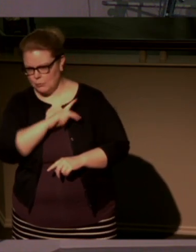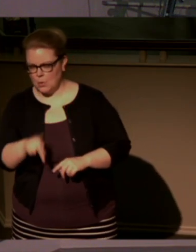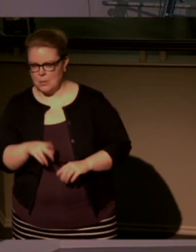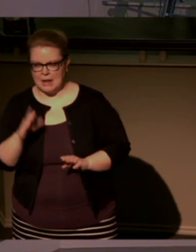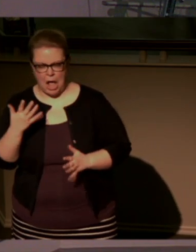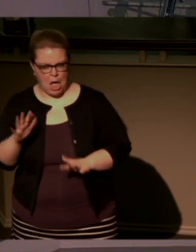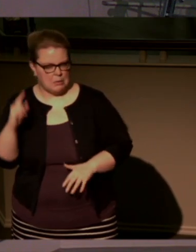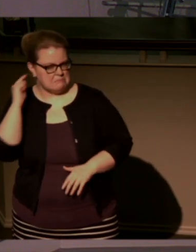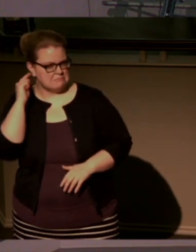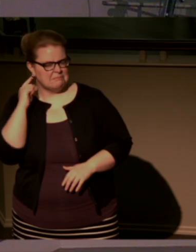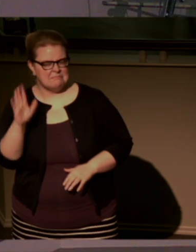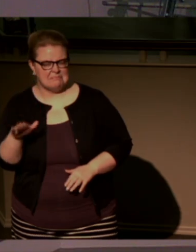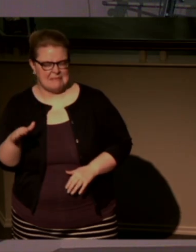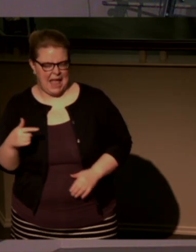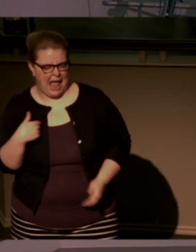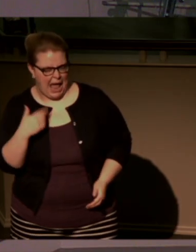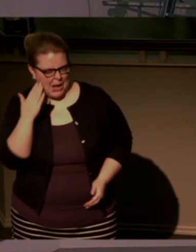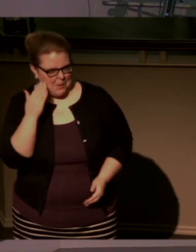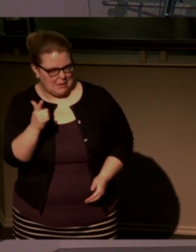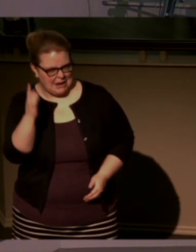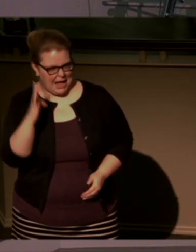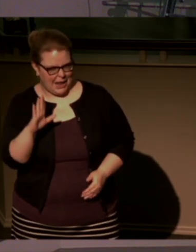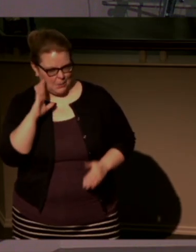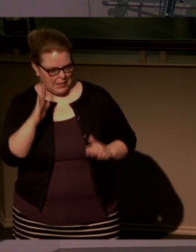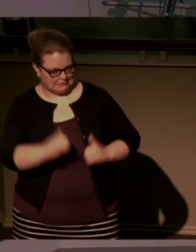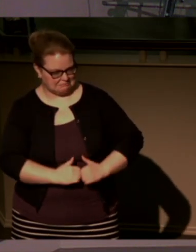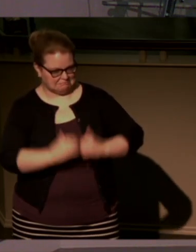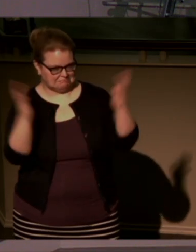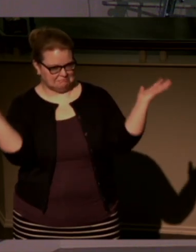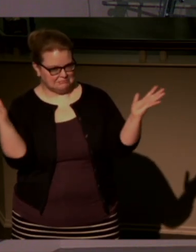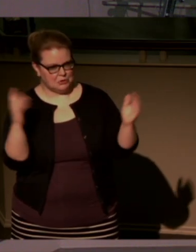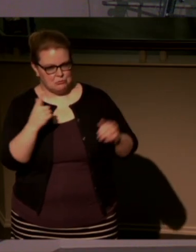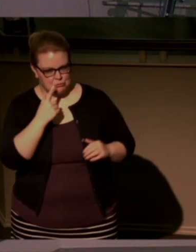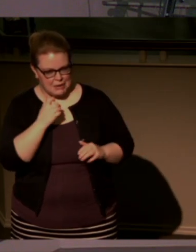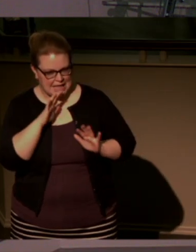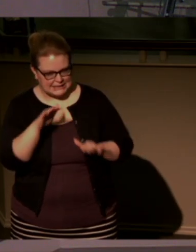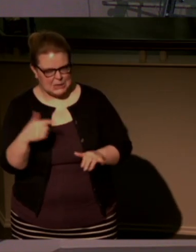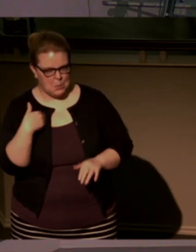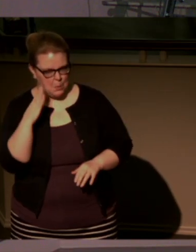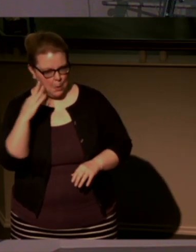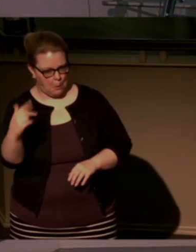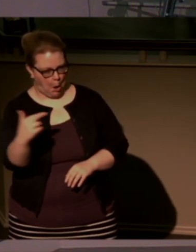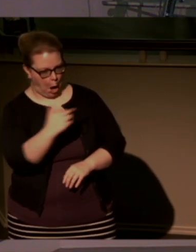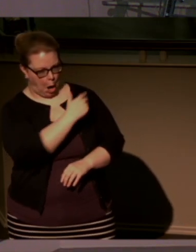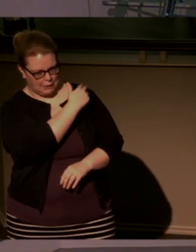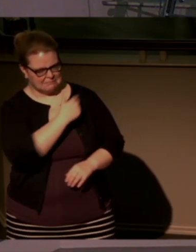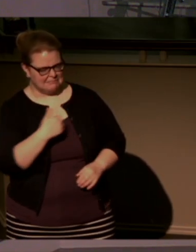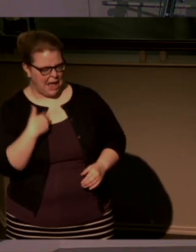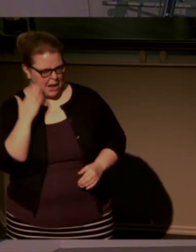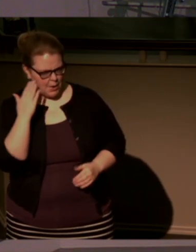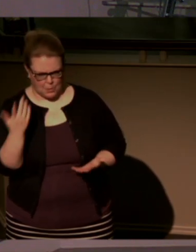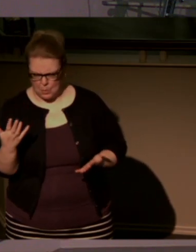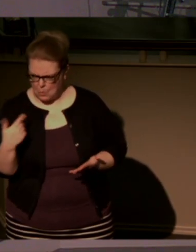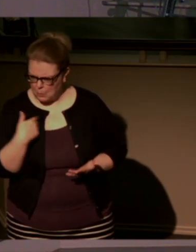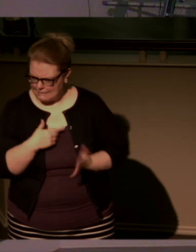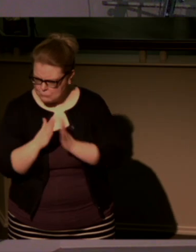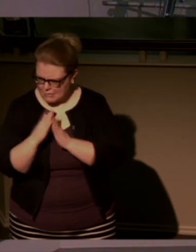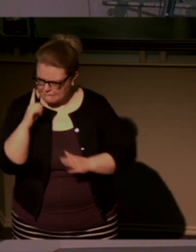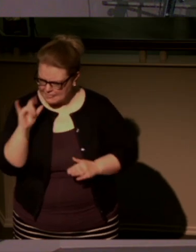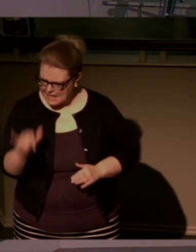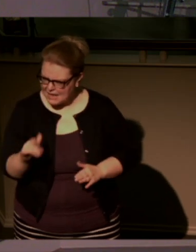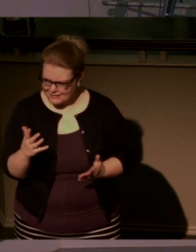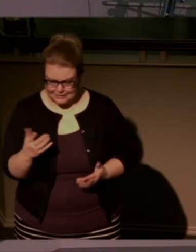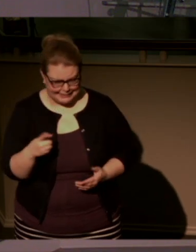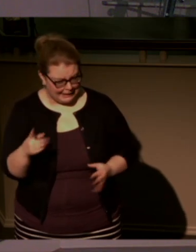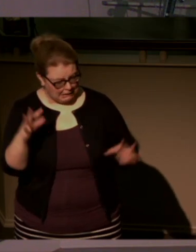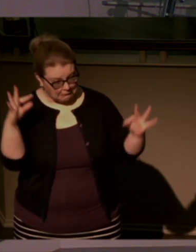could do is just make the Red Sea part and we could go through. That's a good idea. Let's pray for that. They